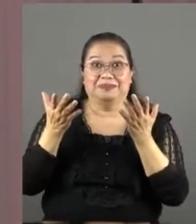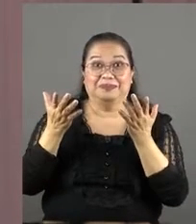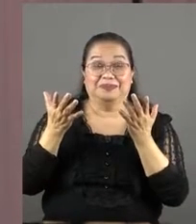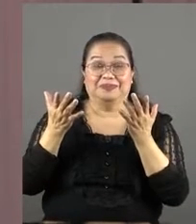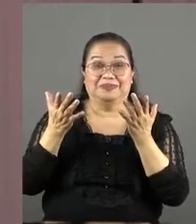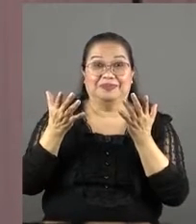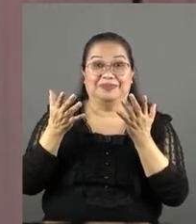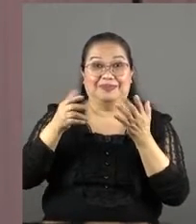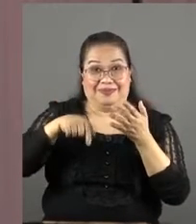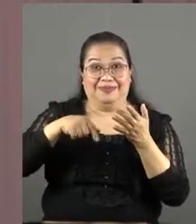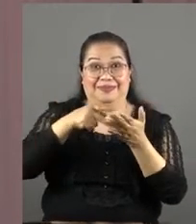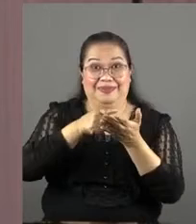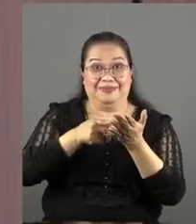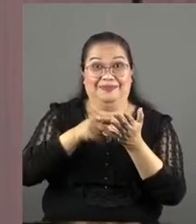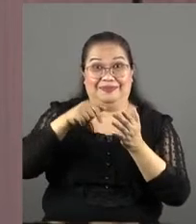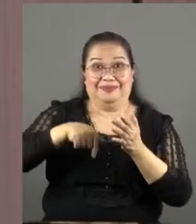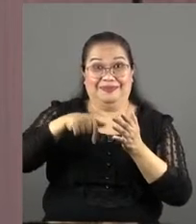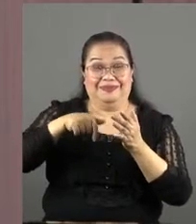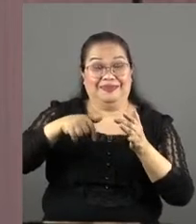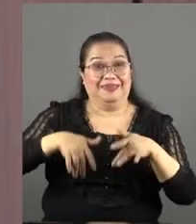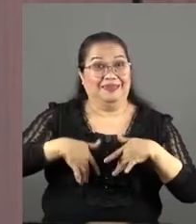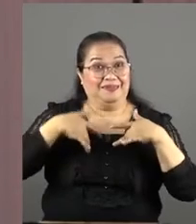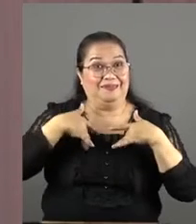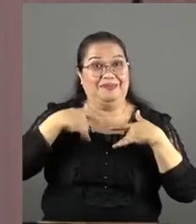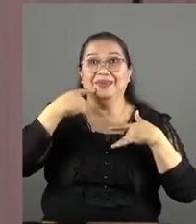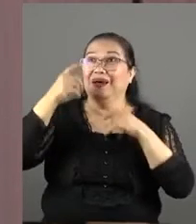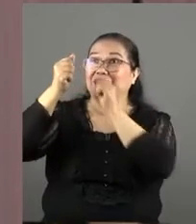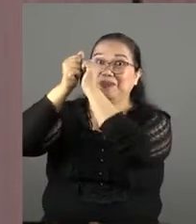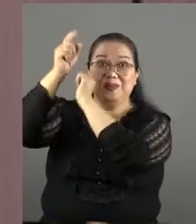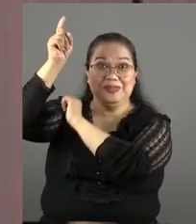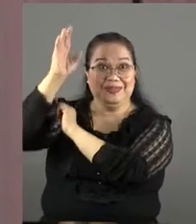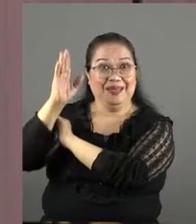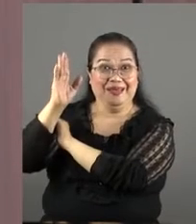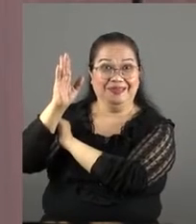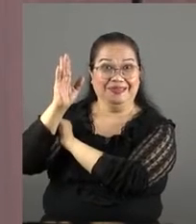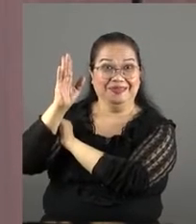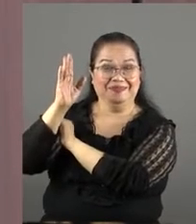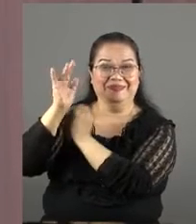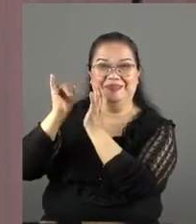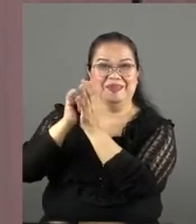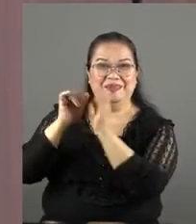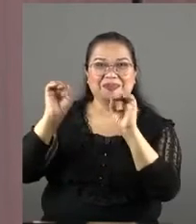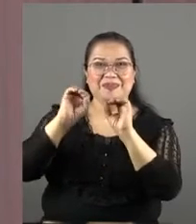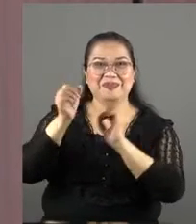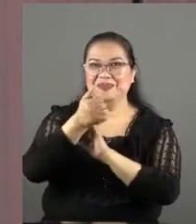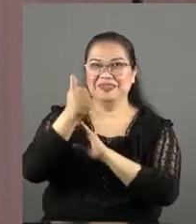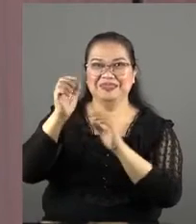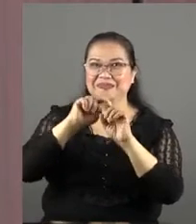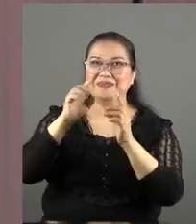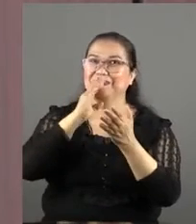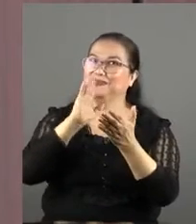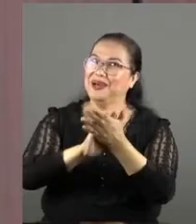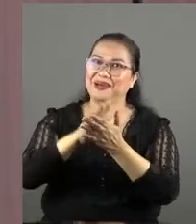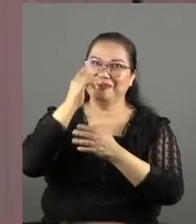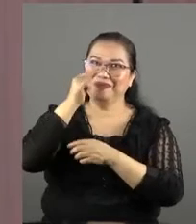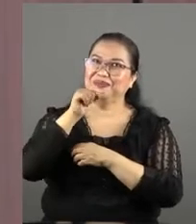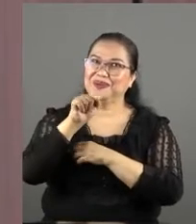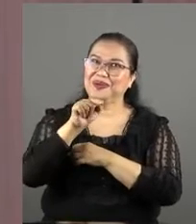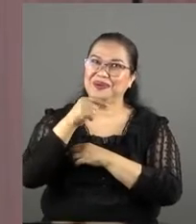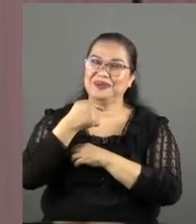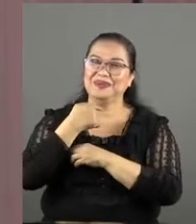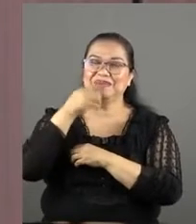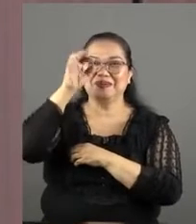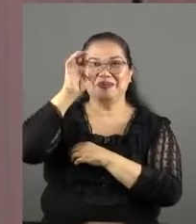in this part of life, I'll be with you. There's no way it's going to be bad for me.